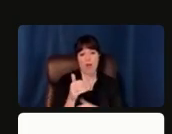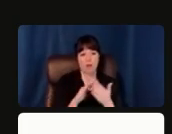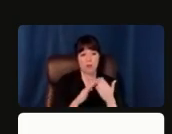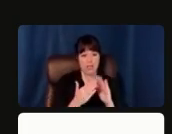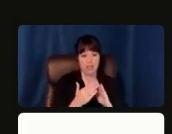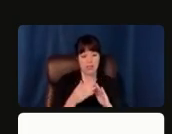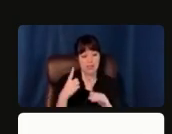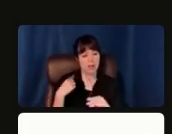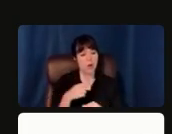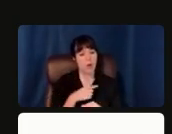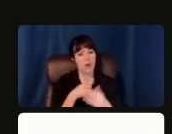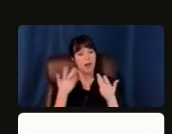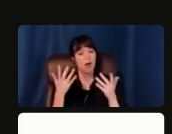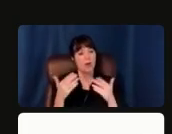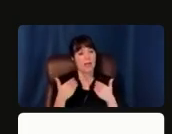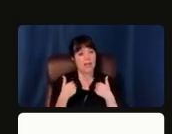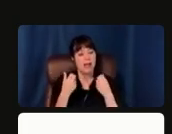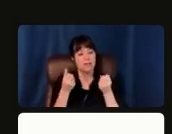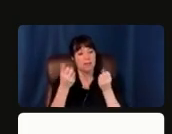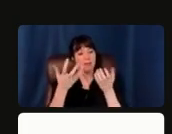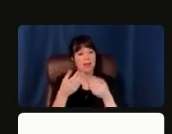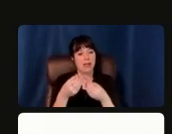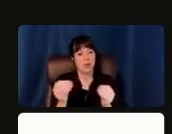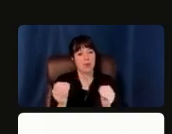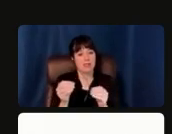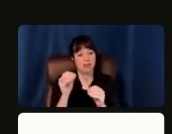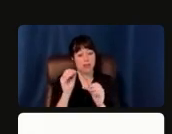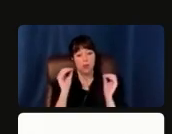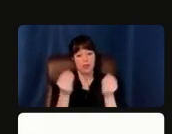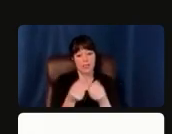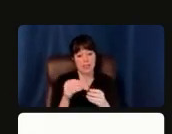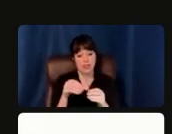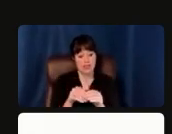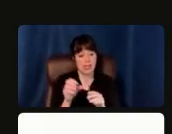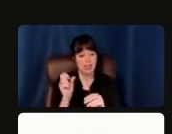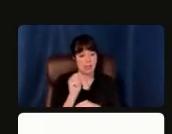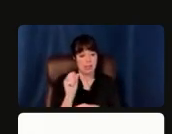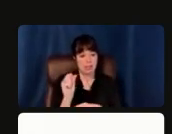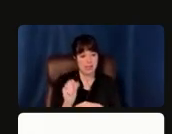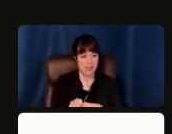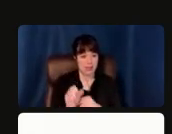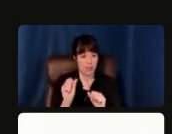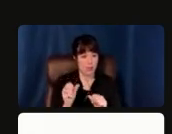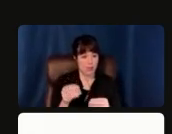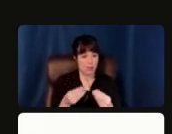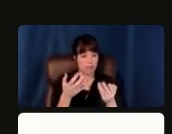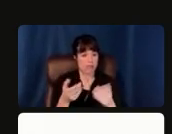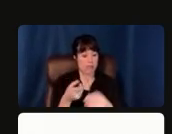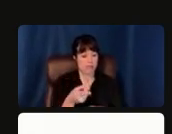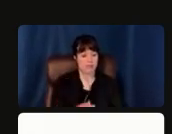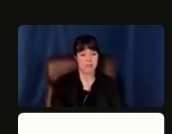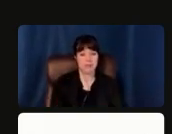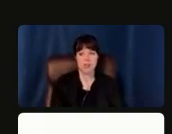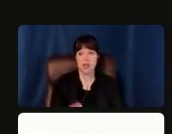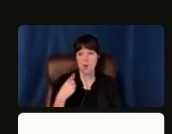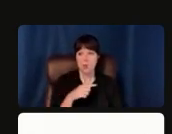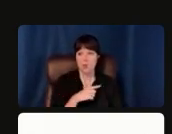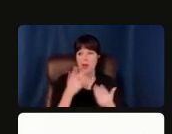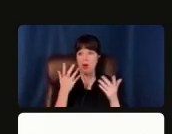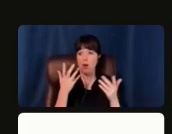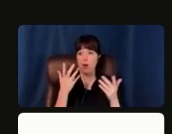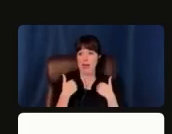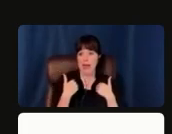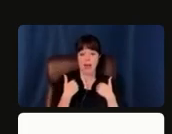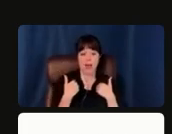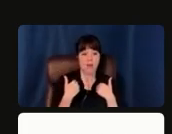We already have many organizations in Salem who could bring this all together. We already have, through I know